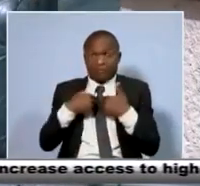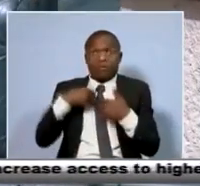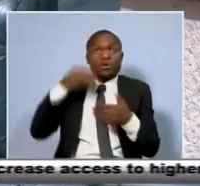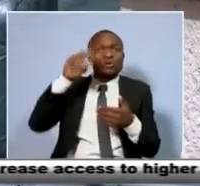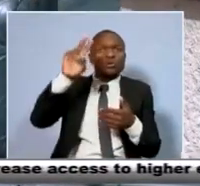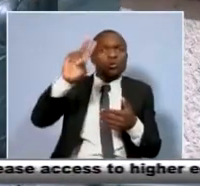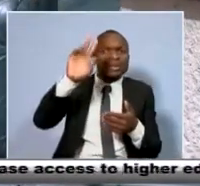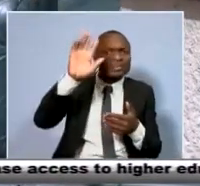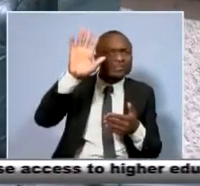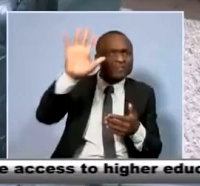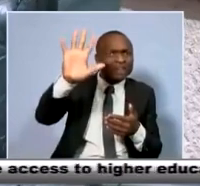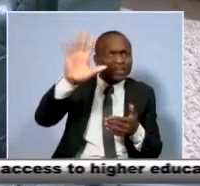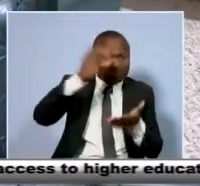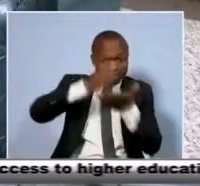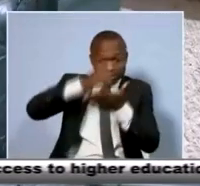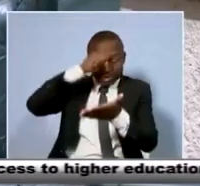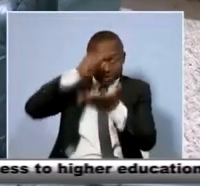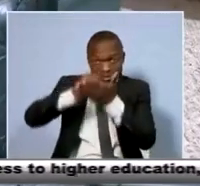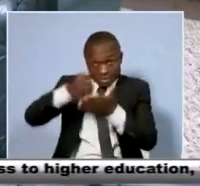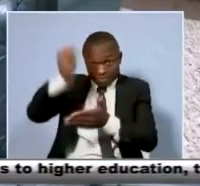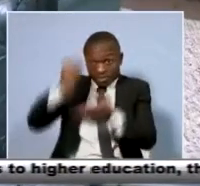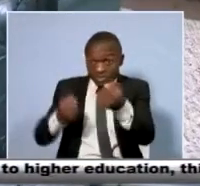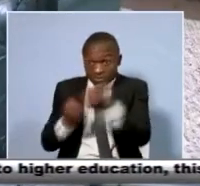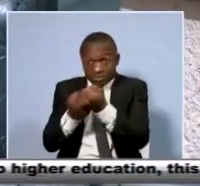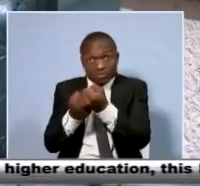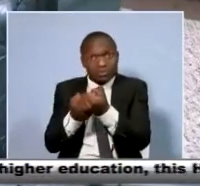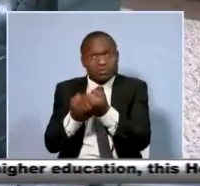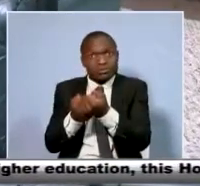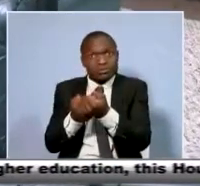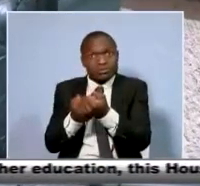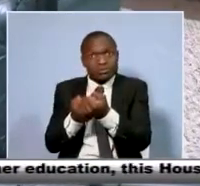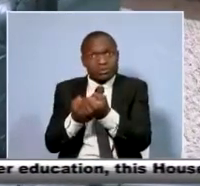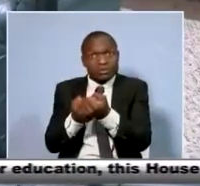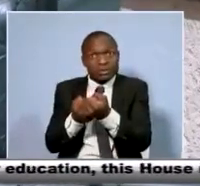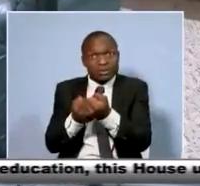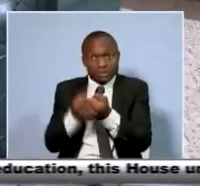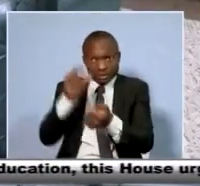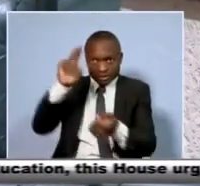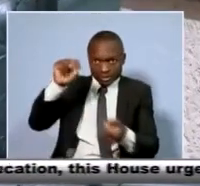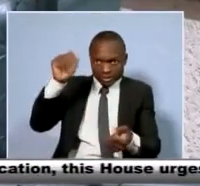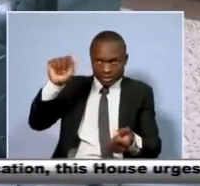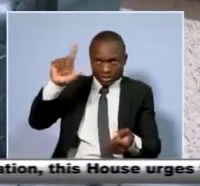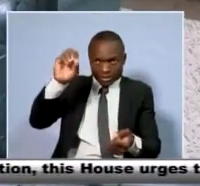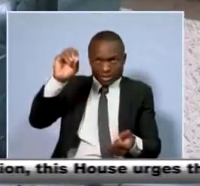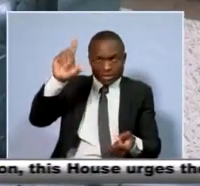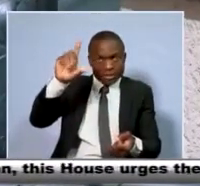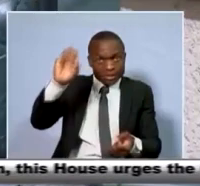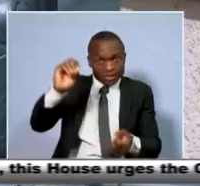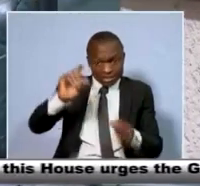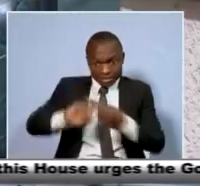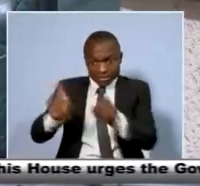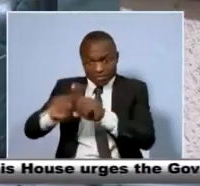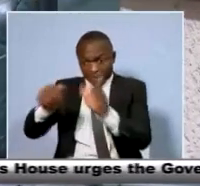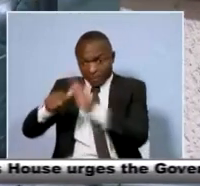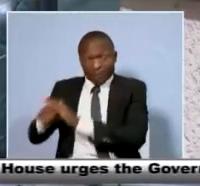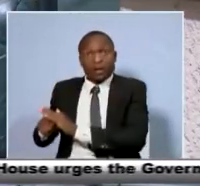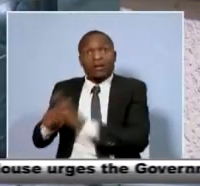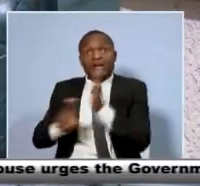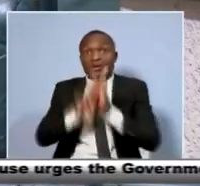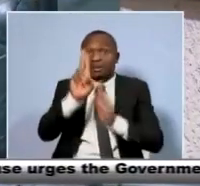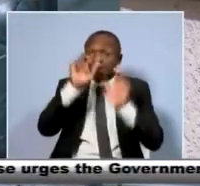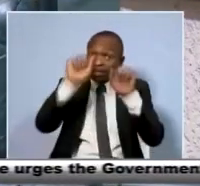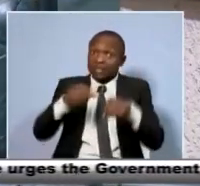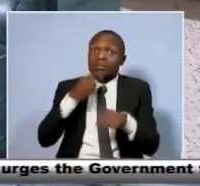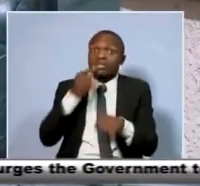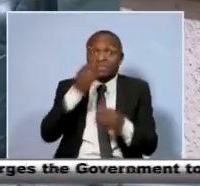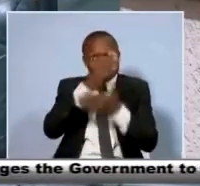25 students that I am supporting from NALOLO in various private universities. And I can mention